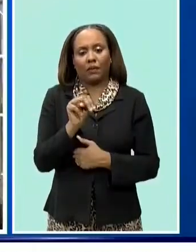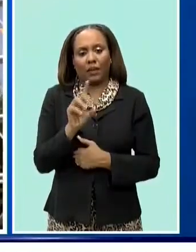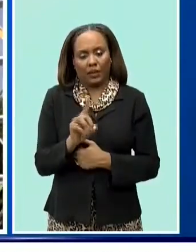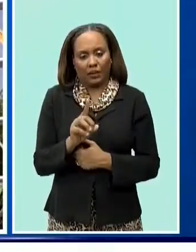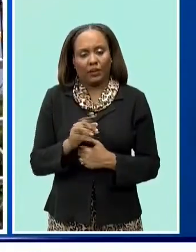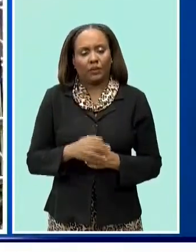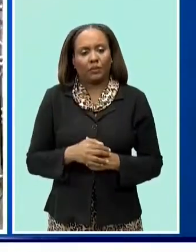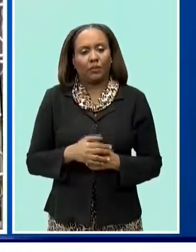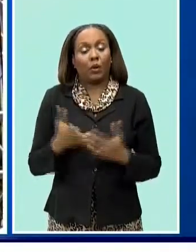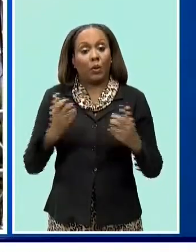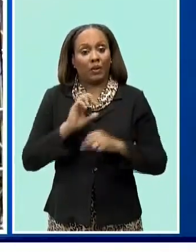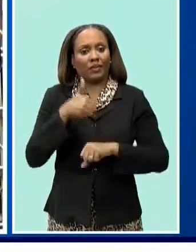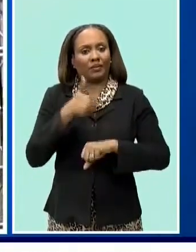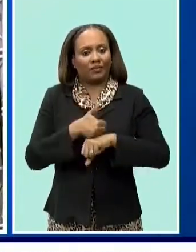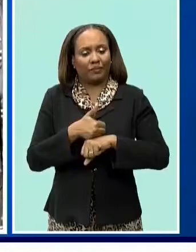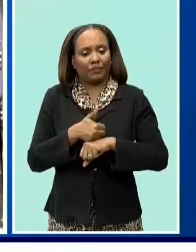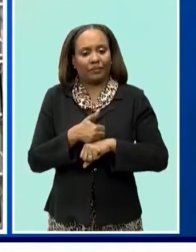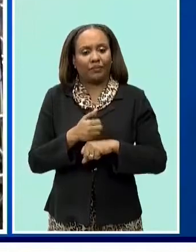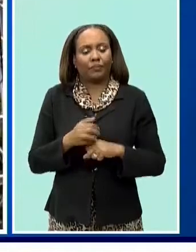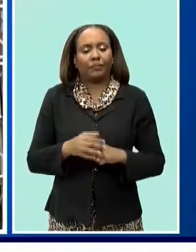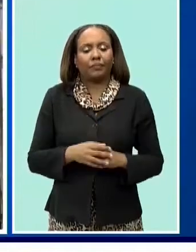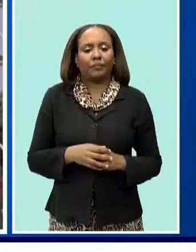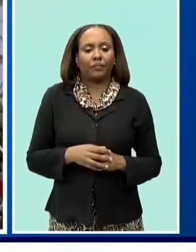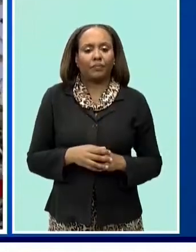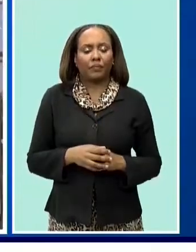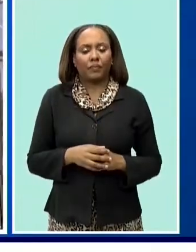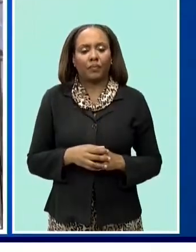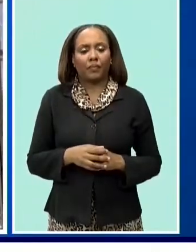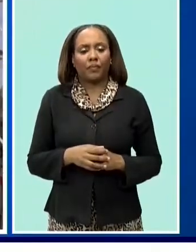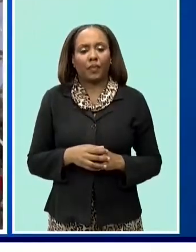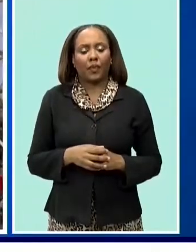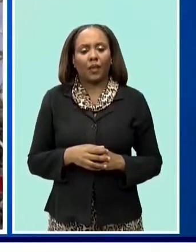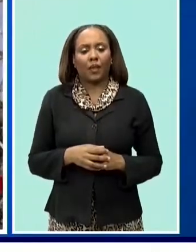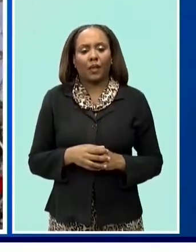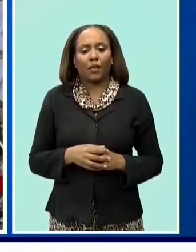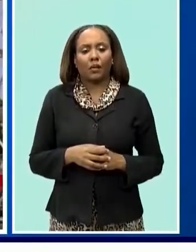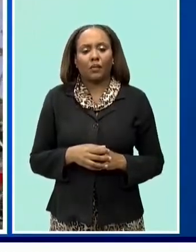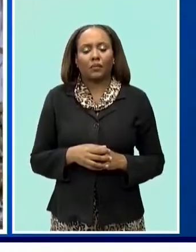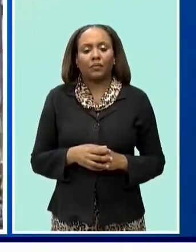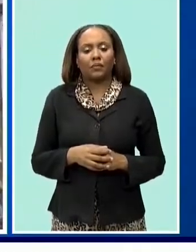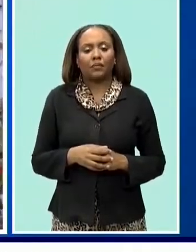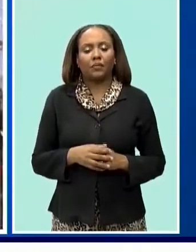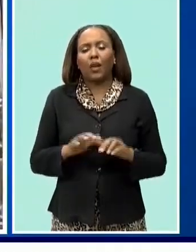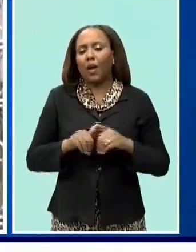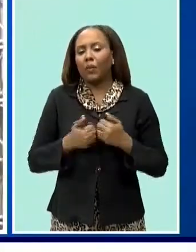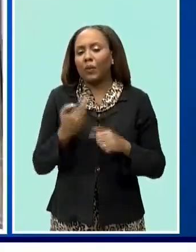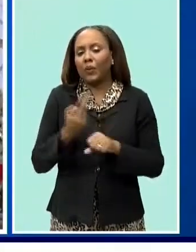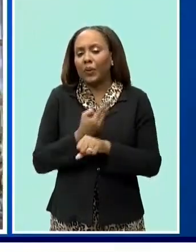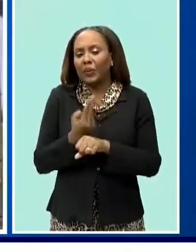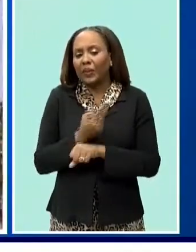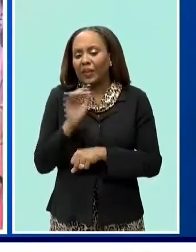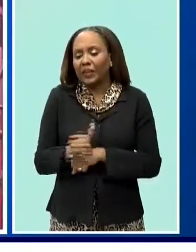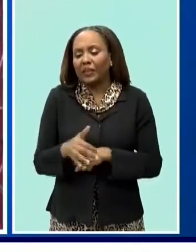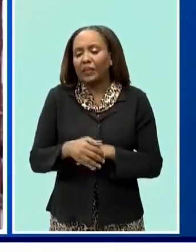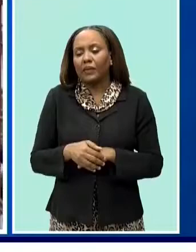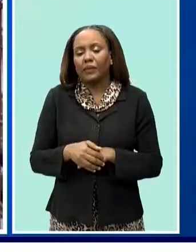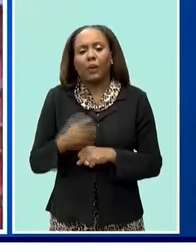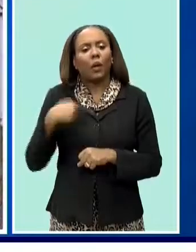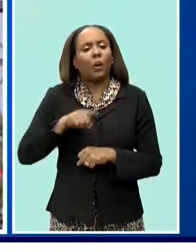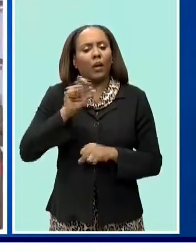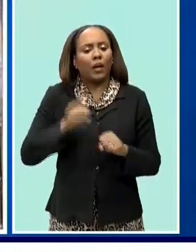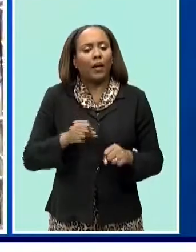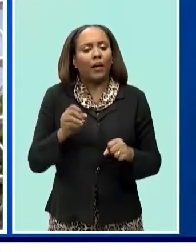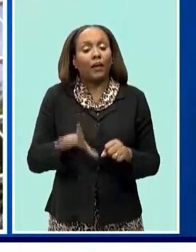Act or Charity Act of Barbados, which can be used to source funds